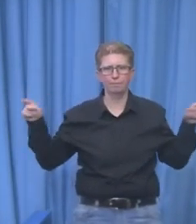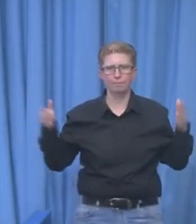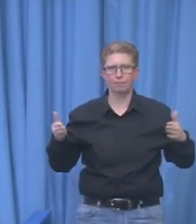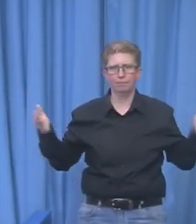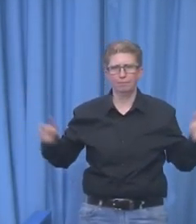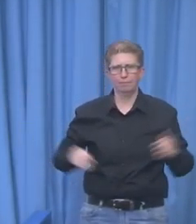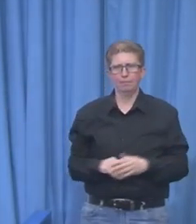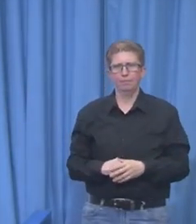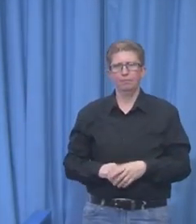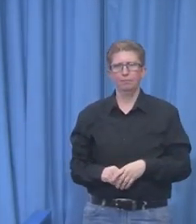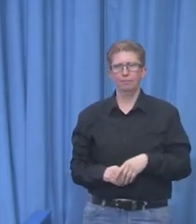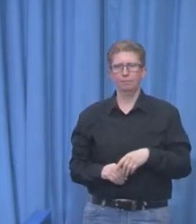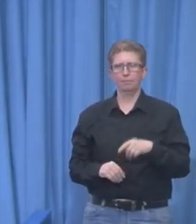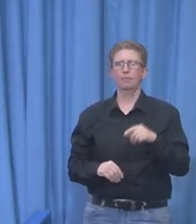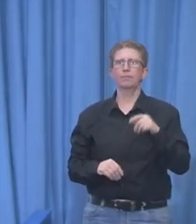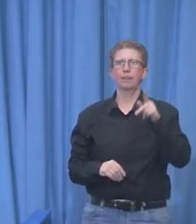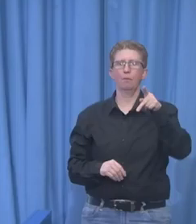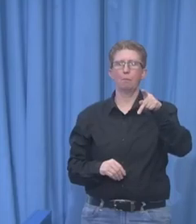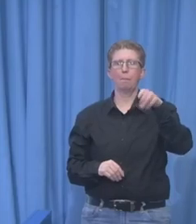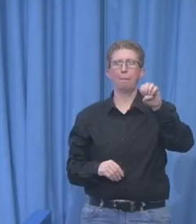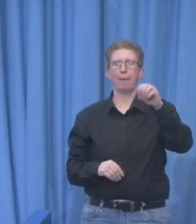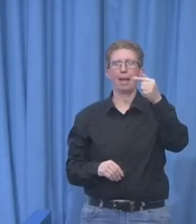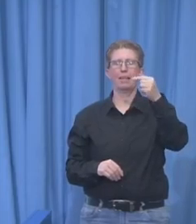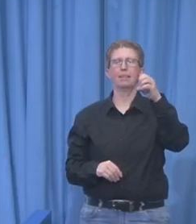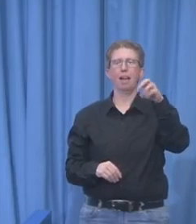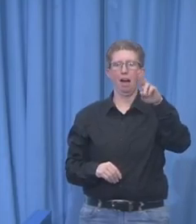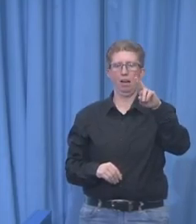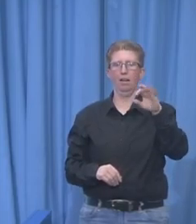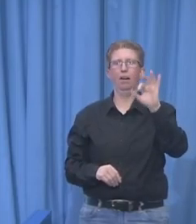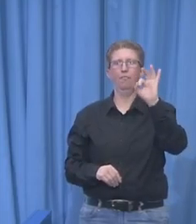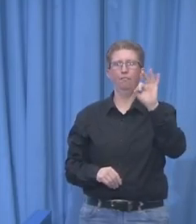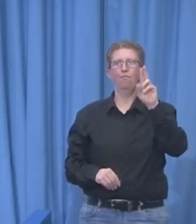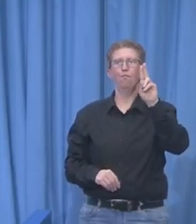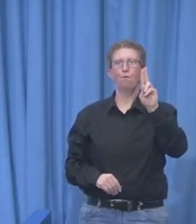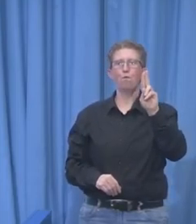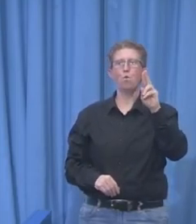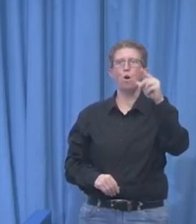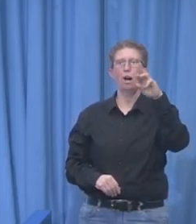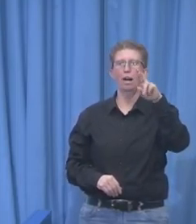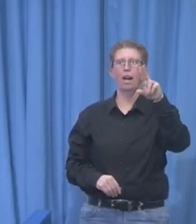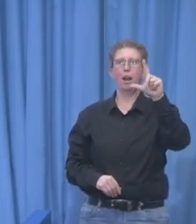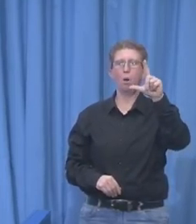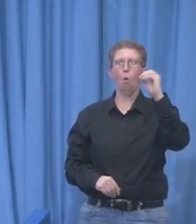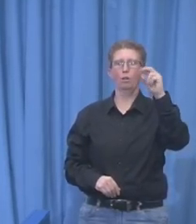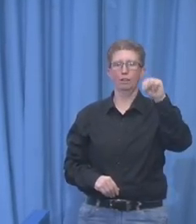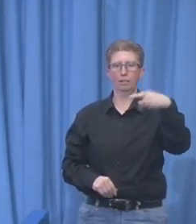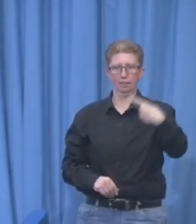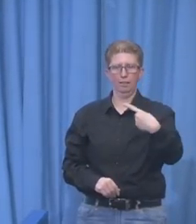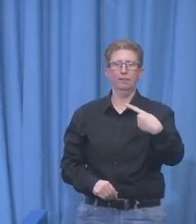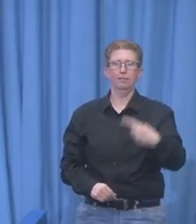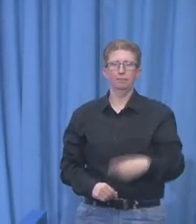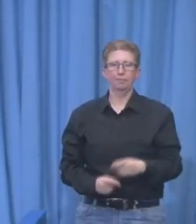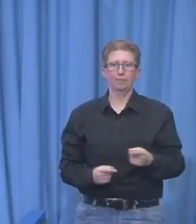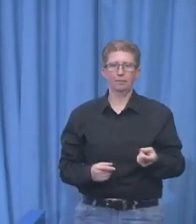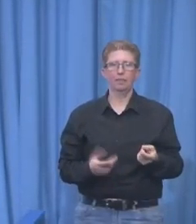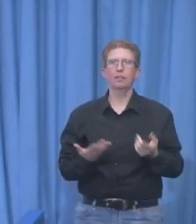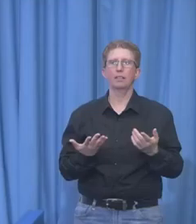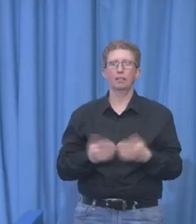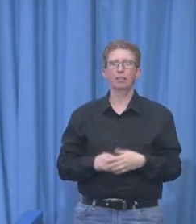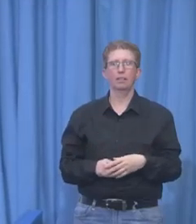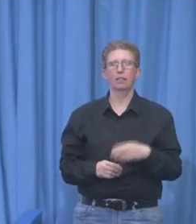Peter Furlong, and I'm sorry if I will not pronounce it right, from KARE organization Ireland, right? You will talk about the